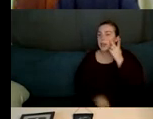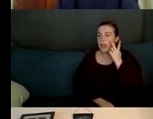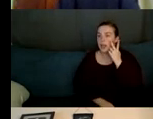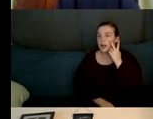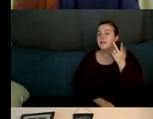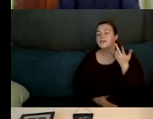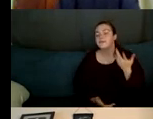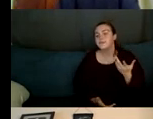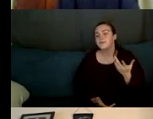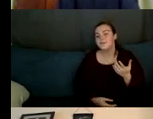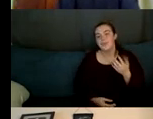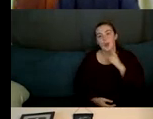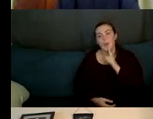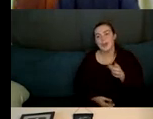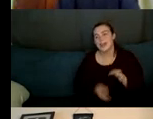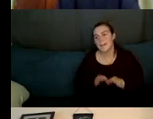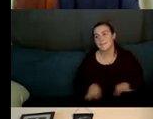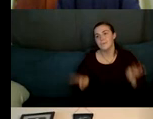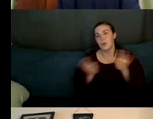extremely important to have a website.